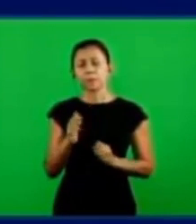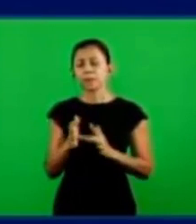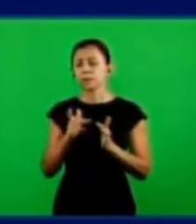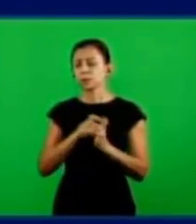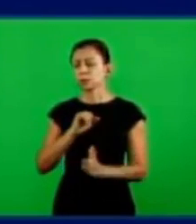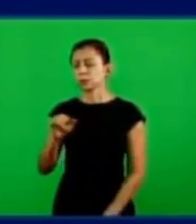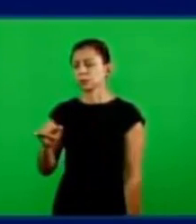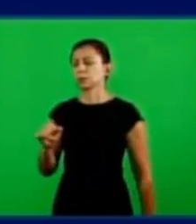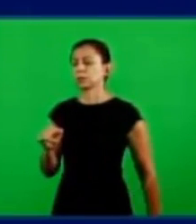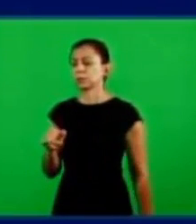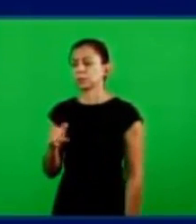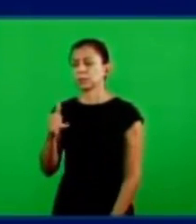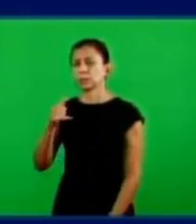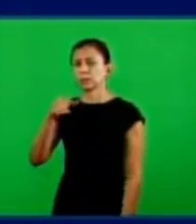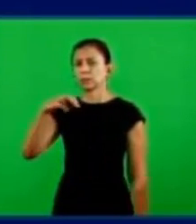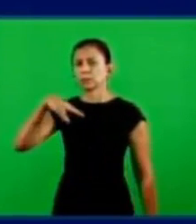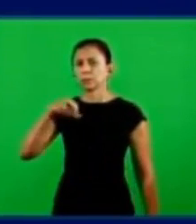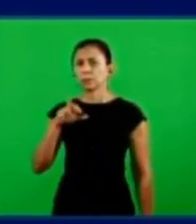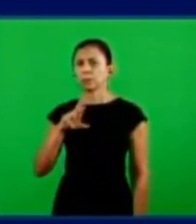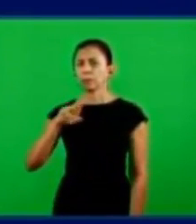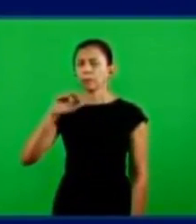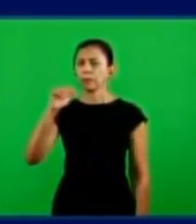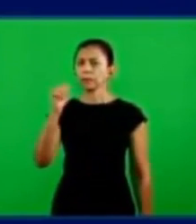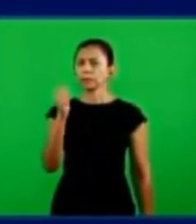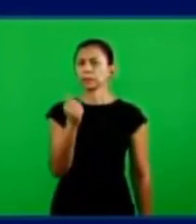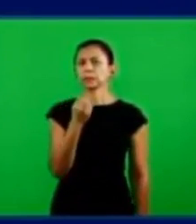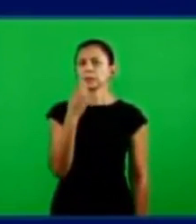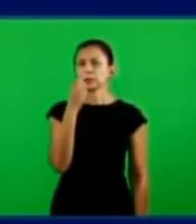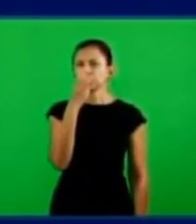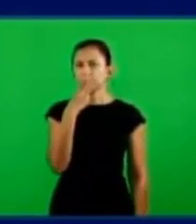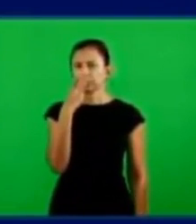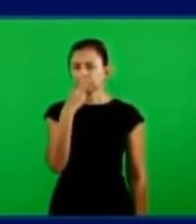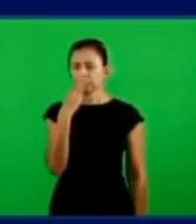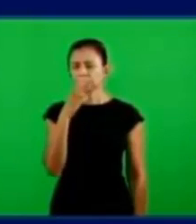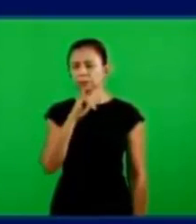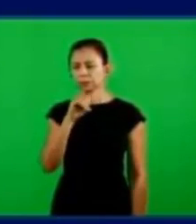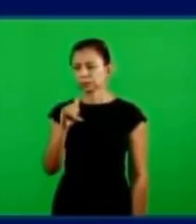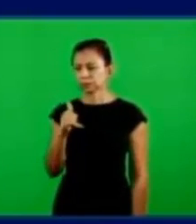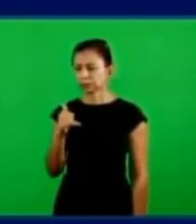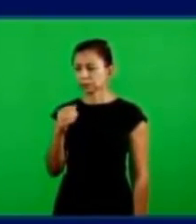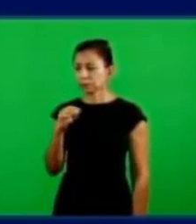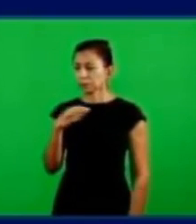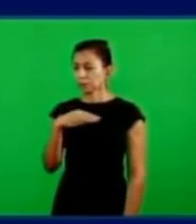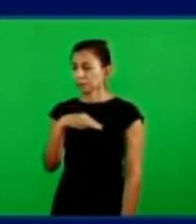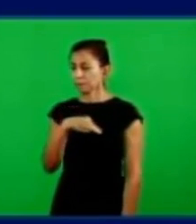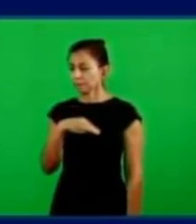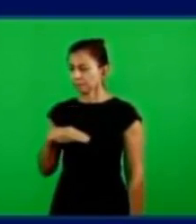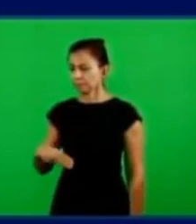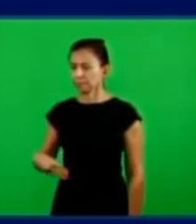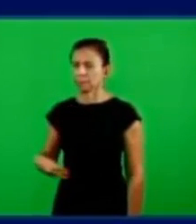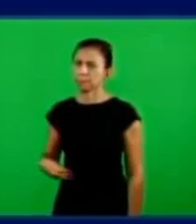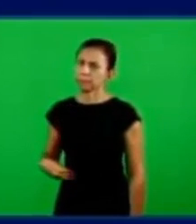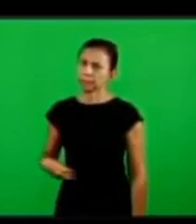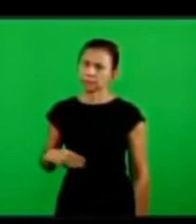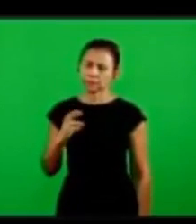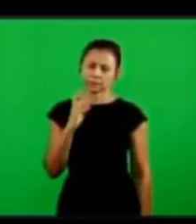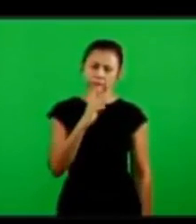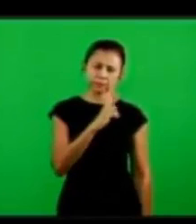Jesus said to her, Mary. She turned and said to him, Rabboni, which is to say,